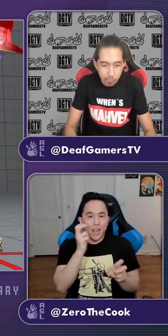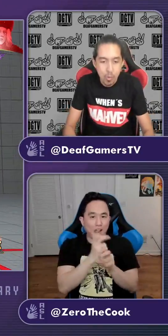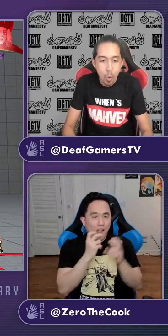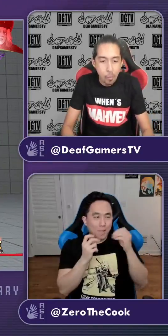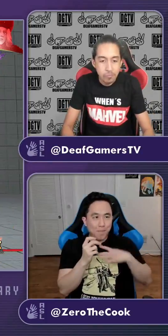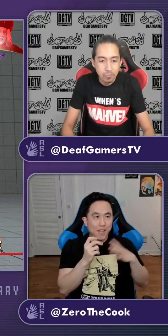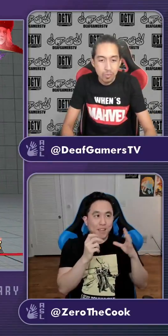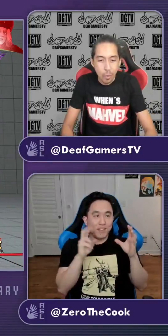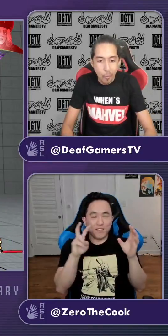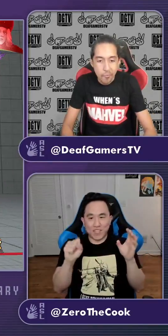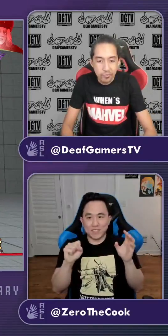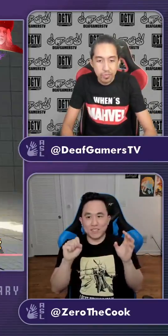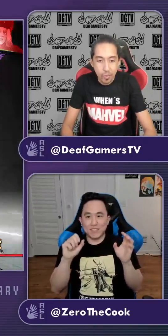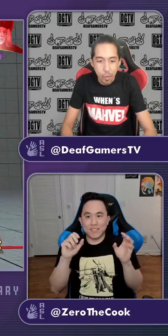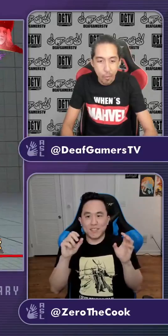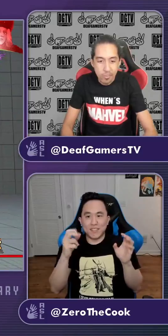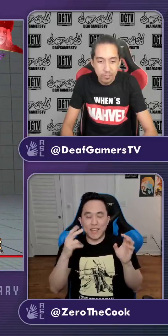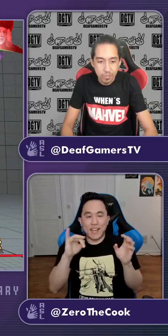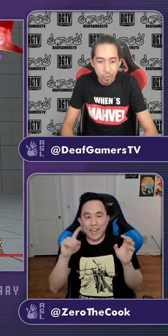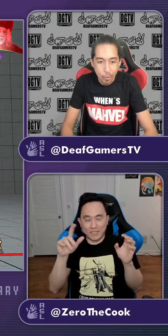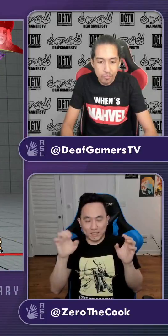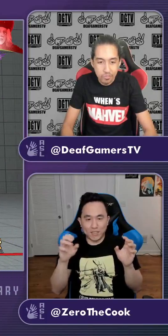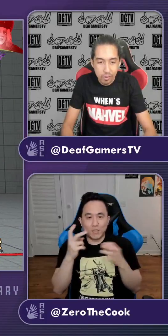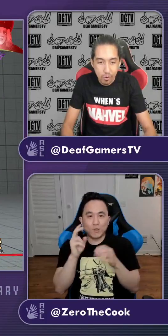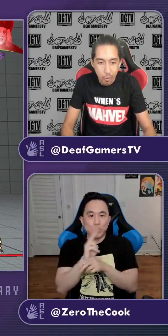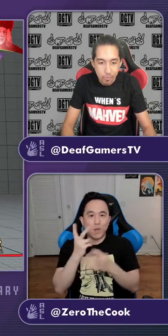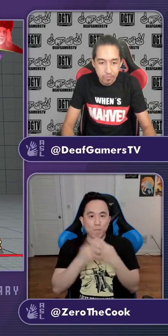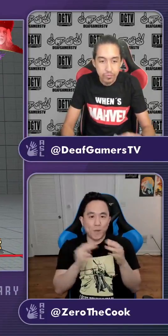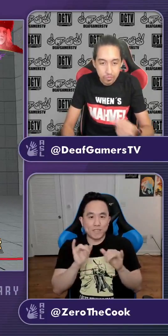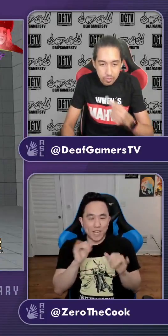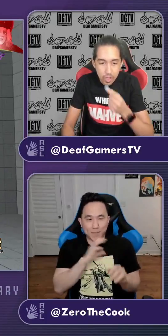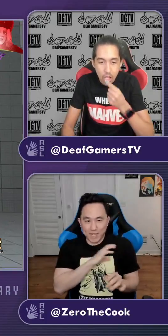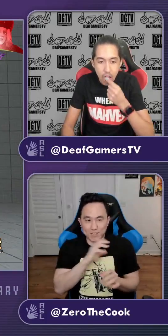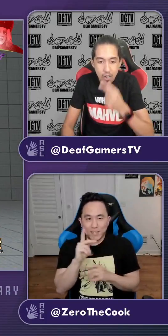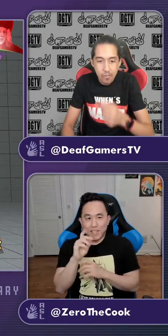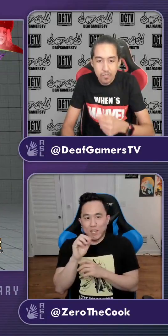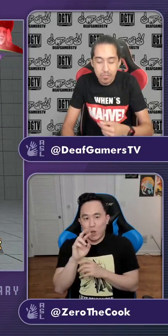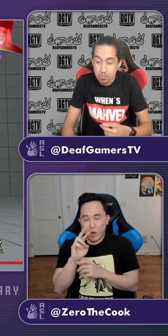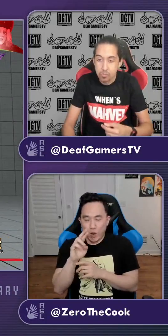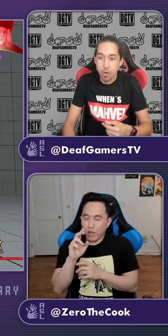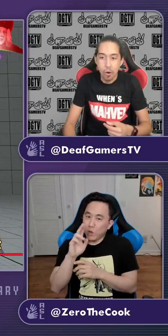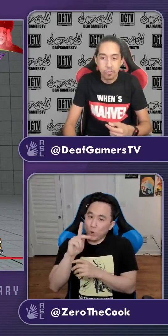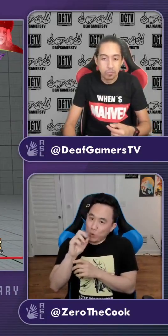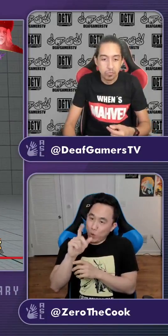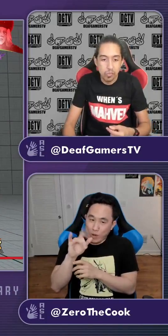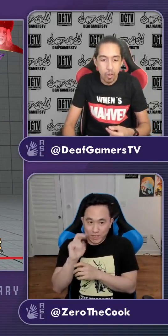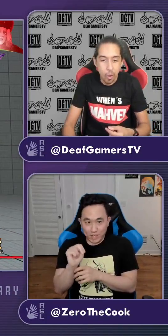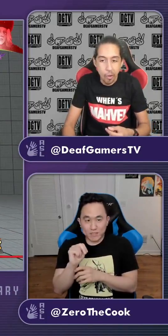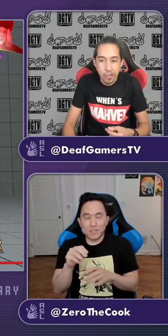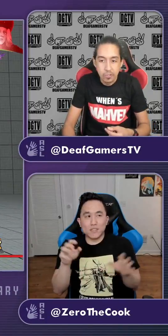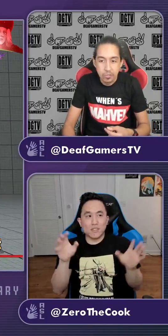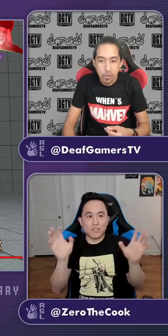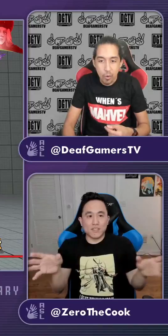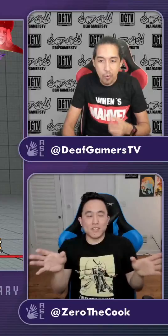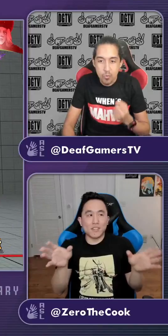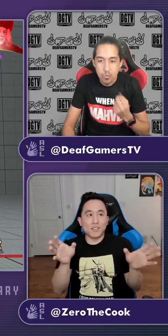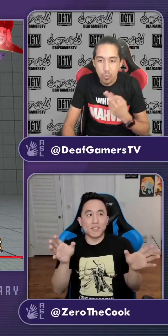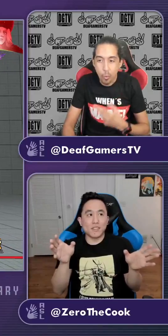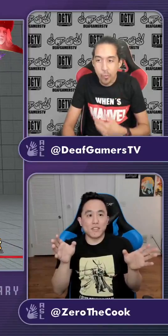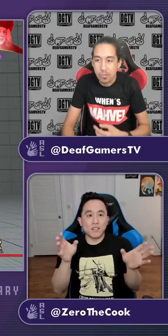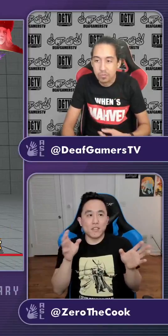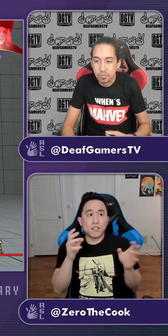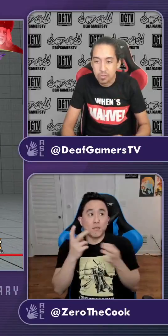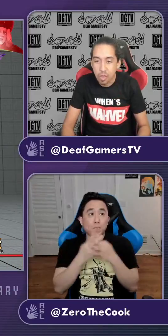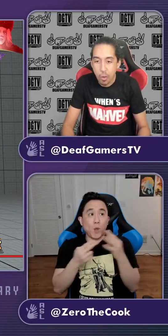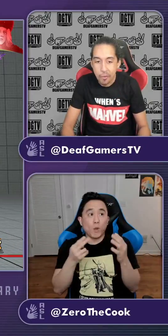Yeah, I was gonna say the triggers where they're actually able to do something, and this was a time where they simply didn't. And now they have to contend with Hardman's as they